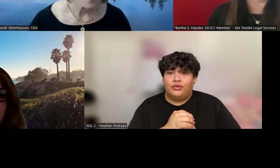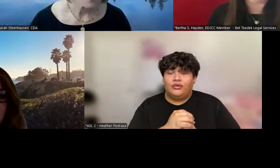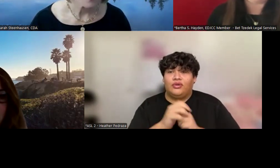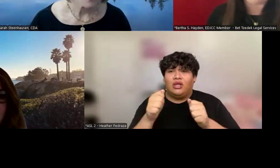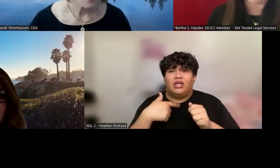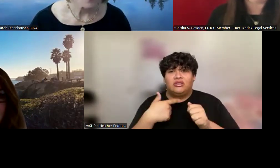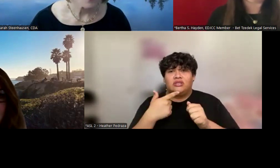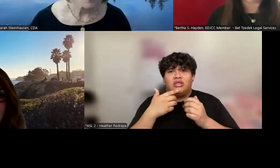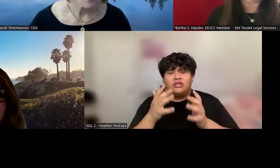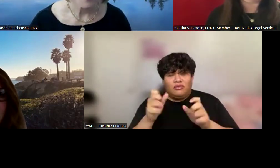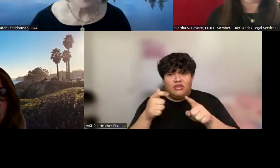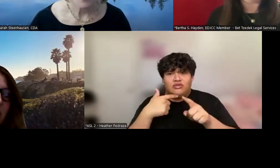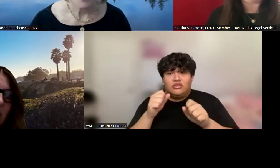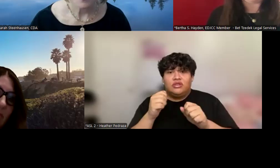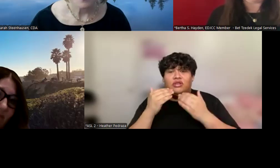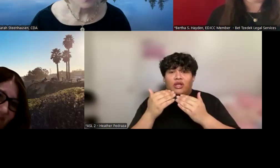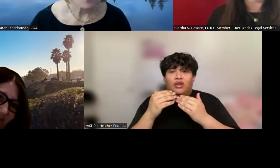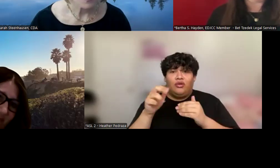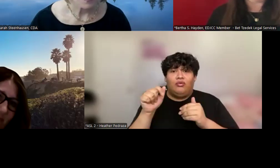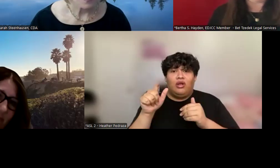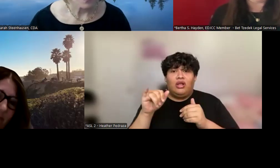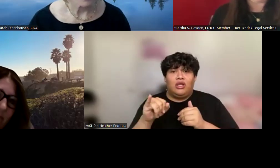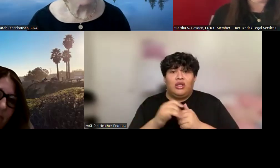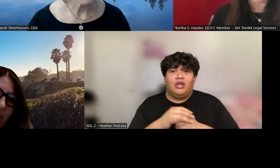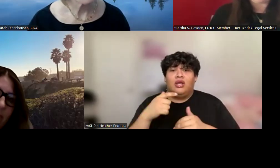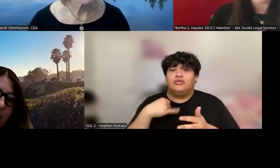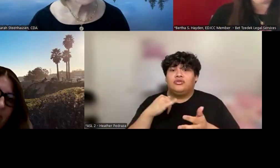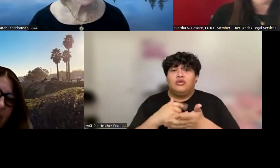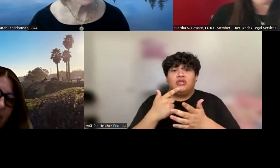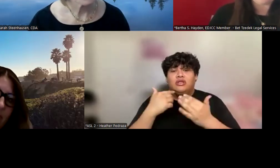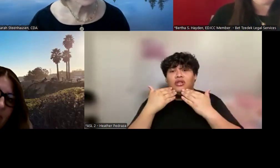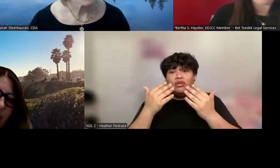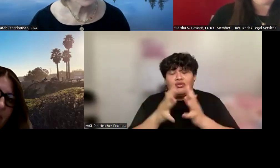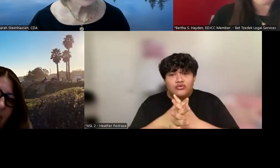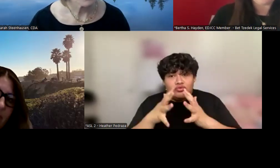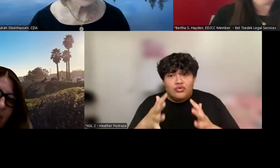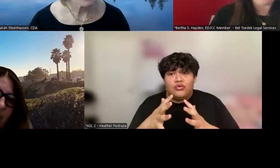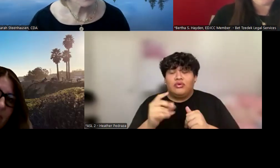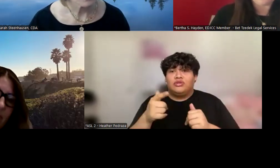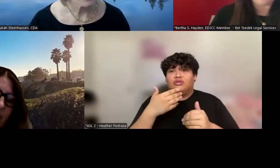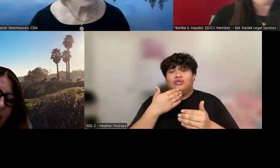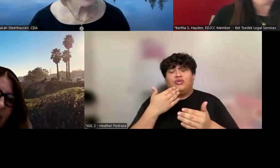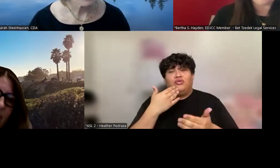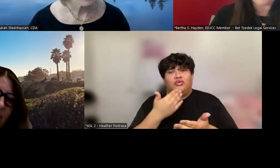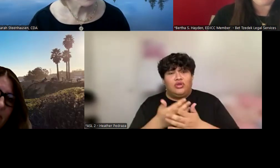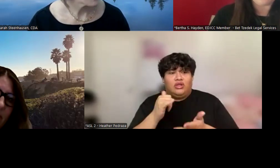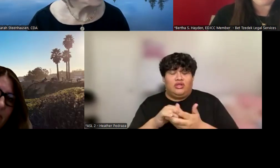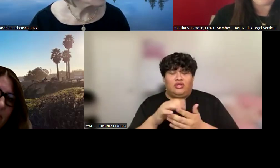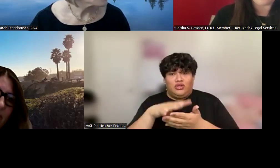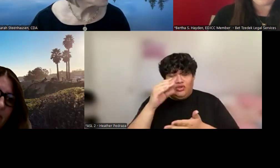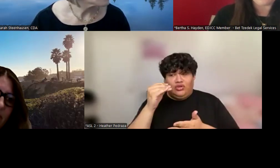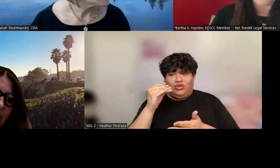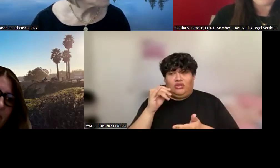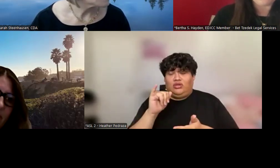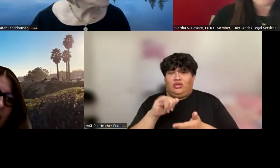Yes, thank you, Ali. Thank you. Yeah, no, I just want to say thank you so much. And it's so great to learn that we have